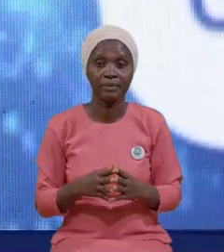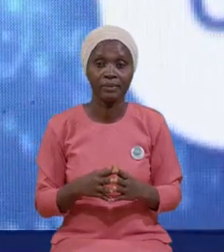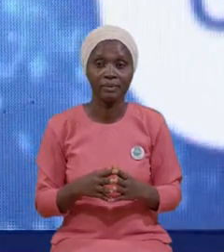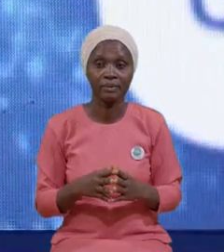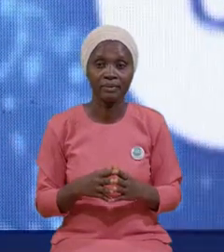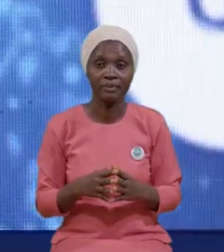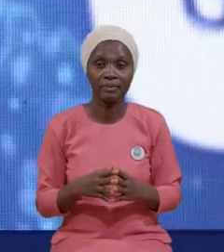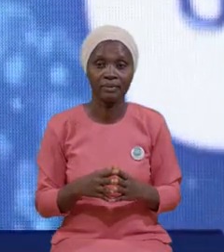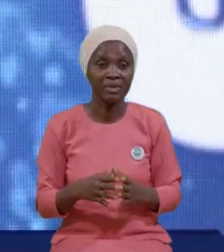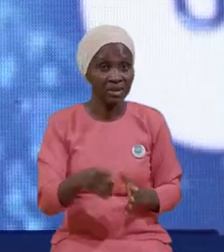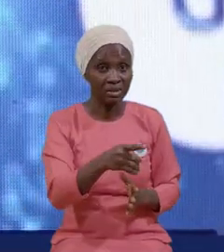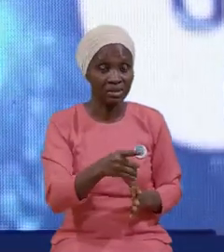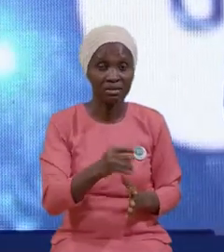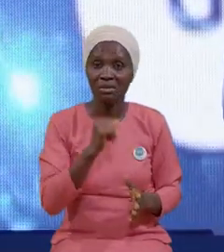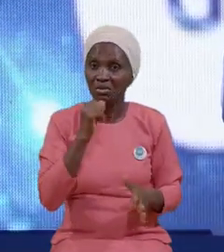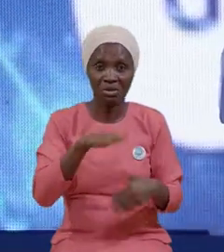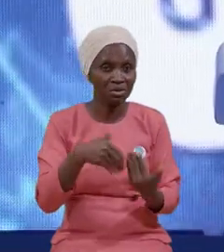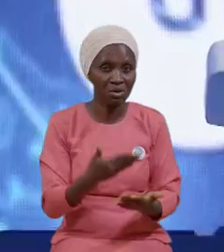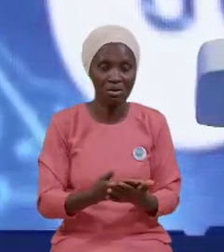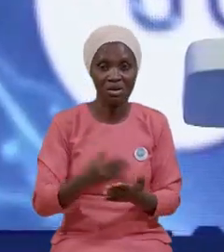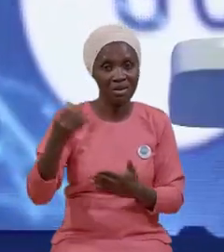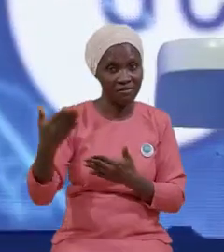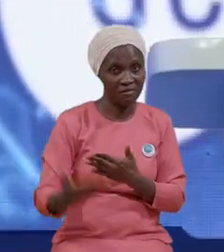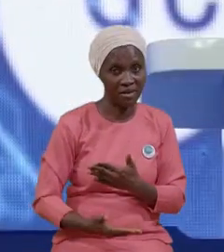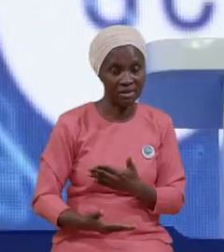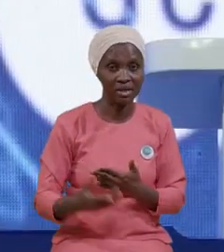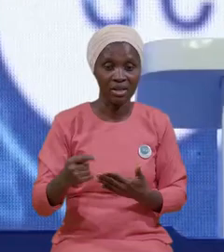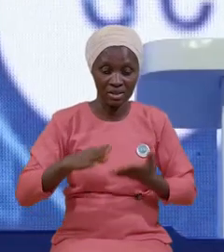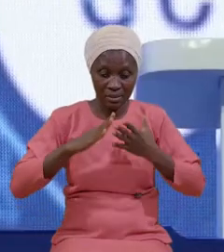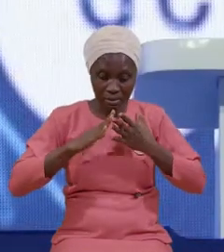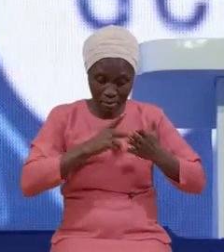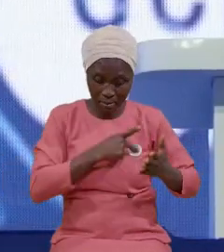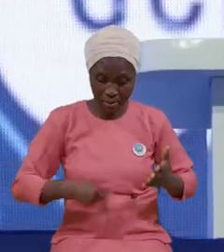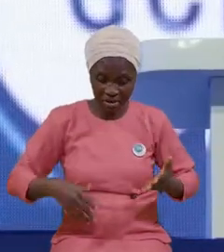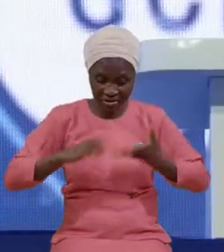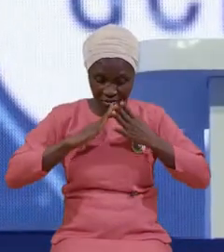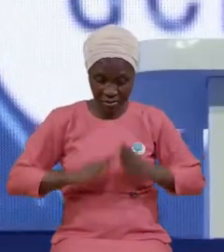They have not all invited the Prince of Peace to their lives.